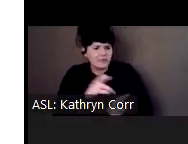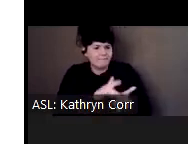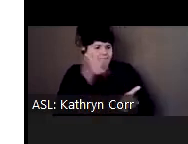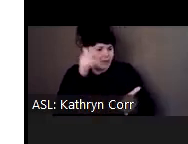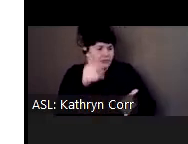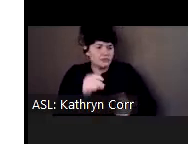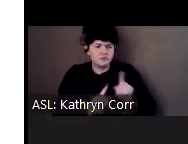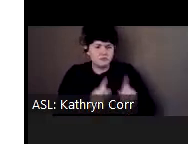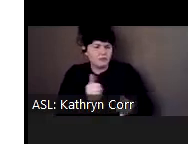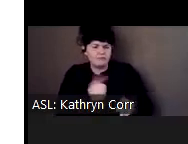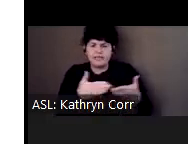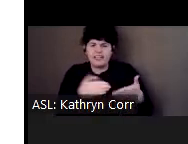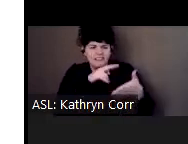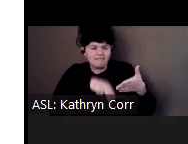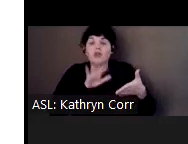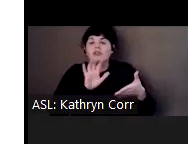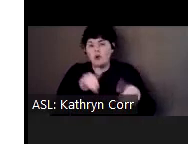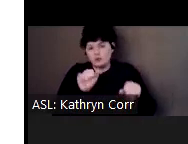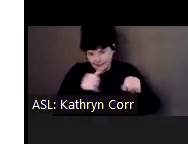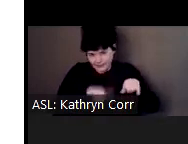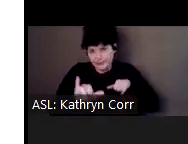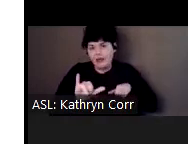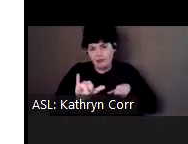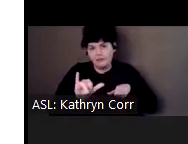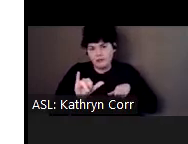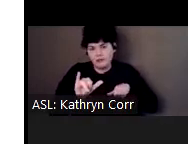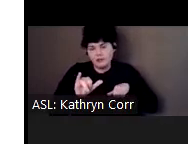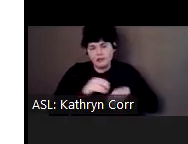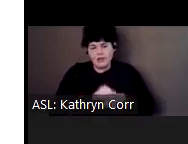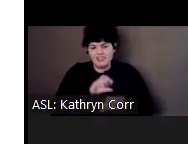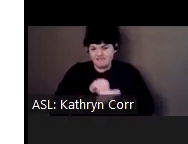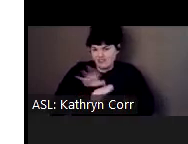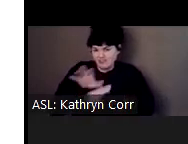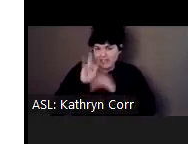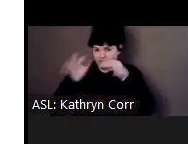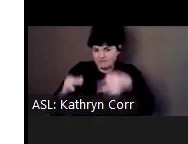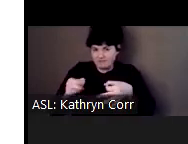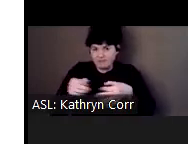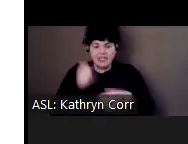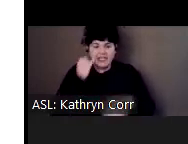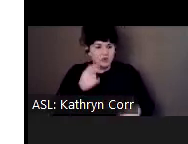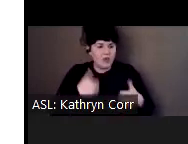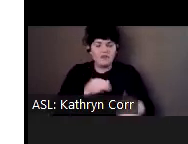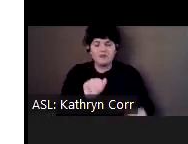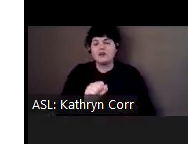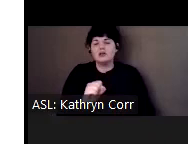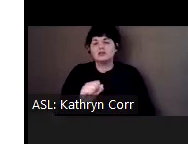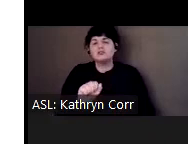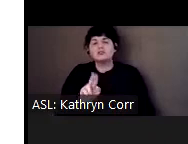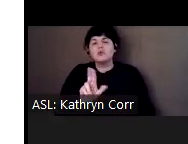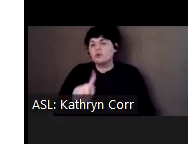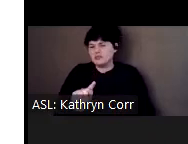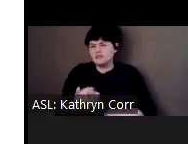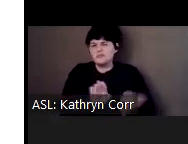Those all can be relevant still. Do you have a assaultive behavior? So it doesn't completely